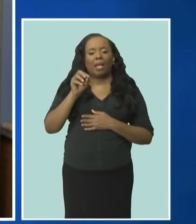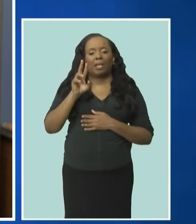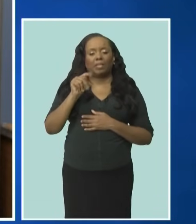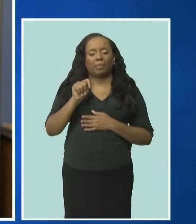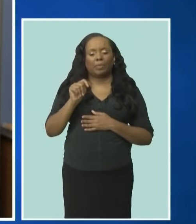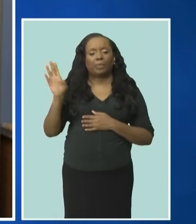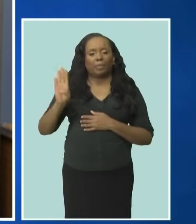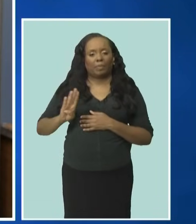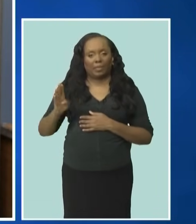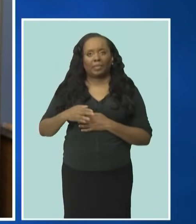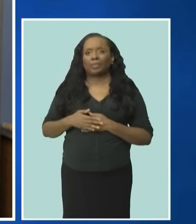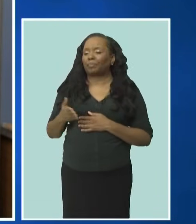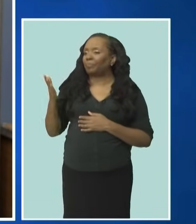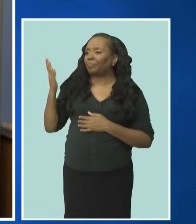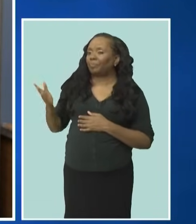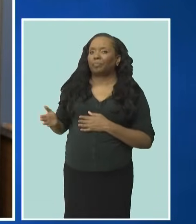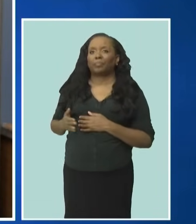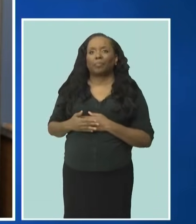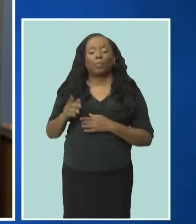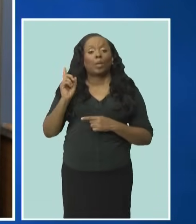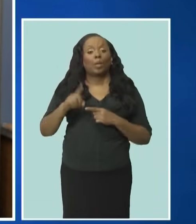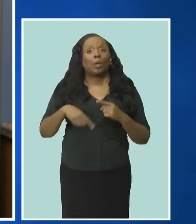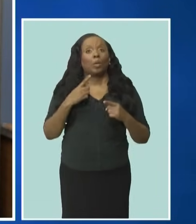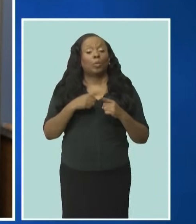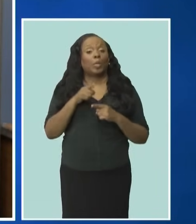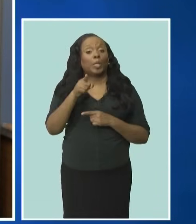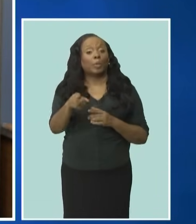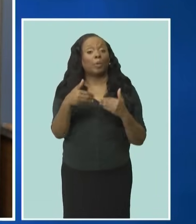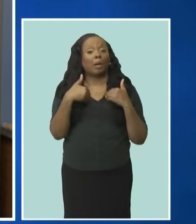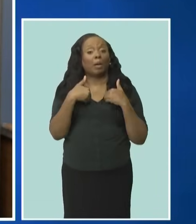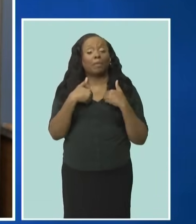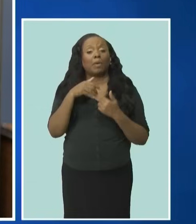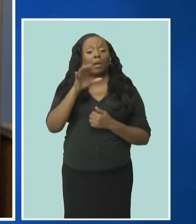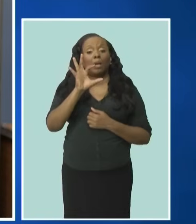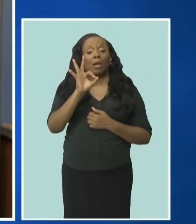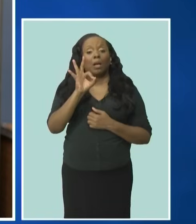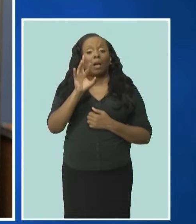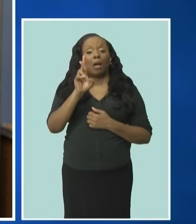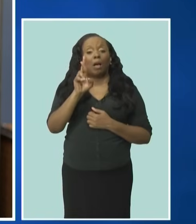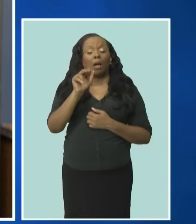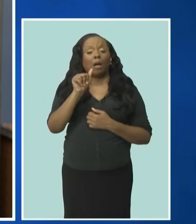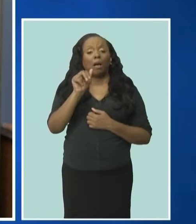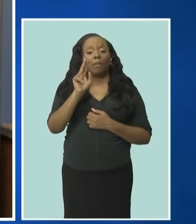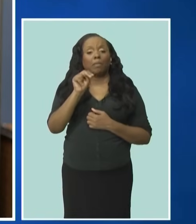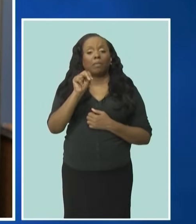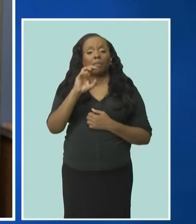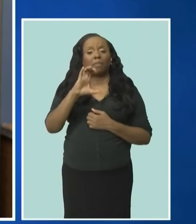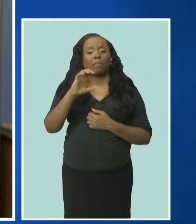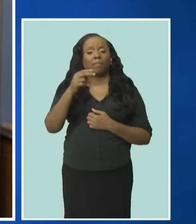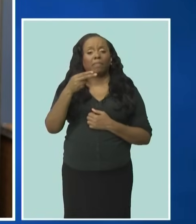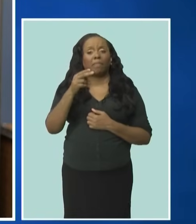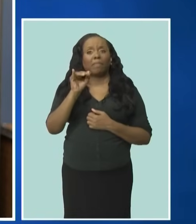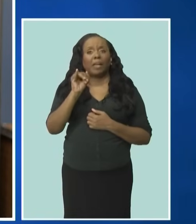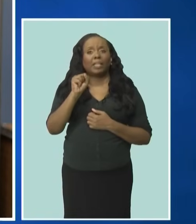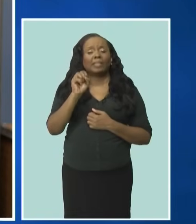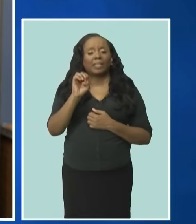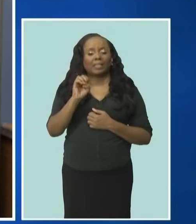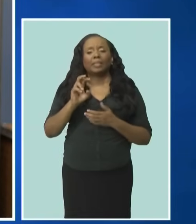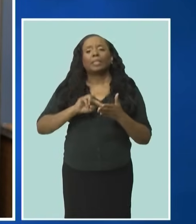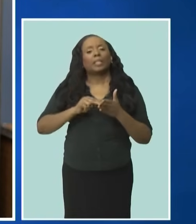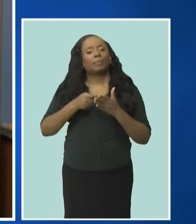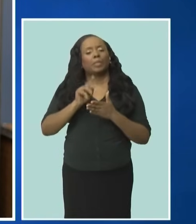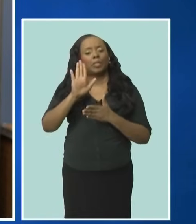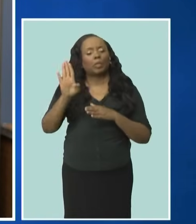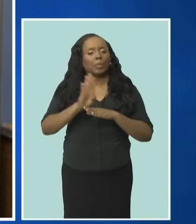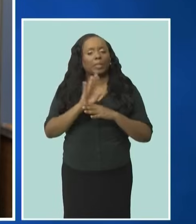a unique way to take the uniqueness about your business and share it with the